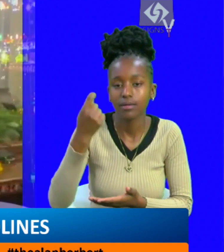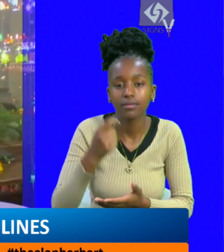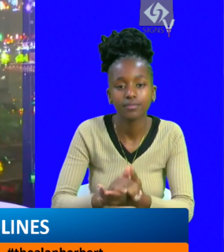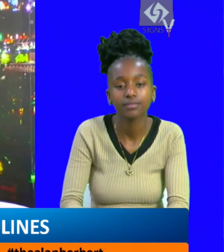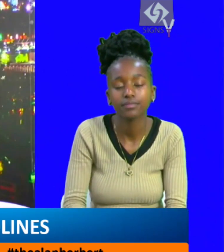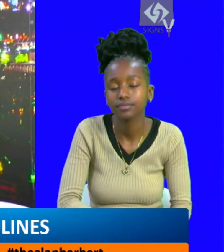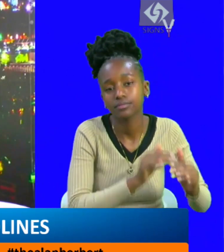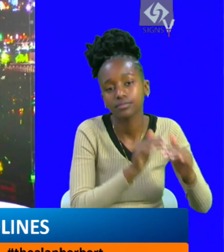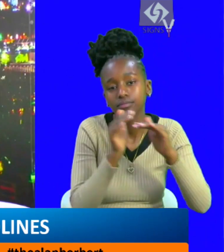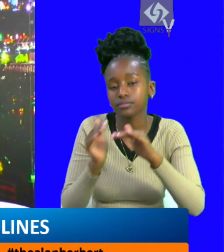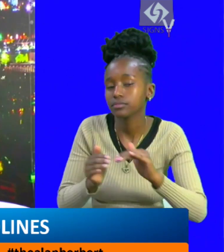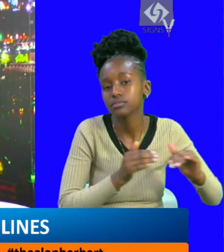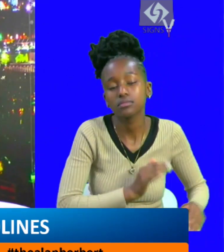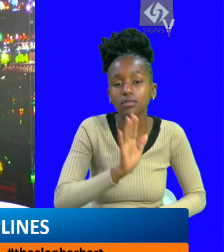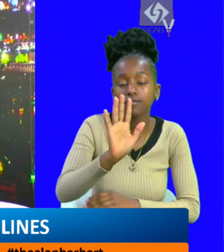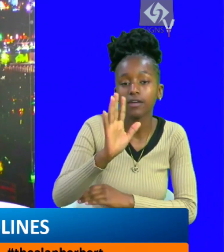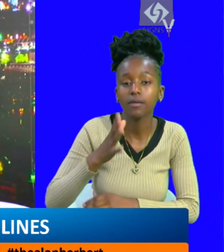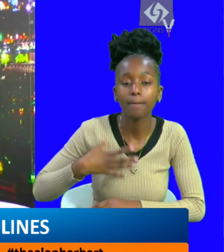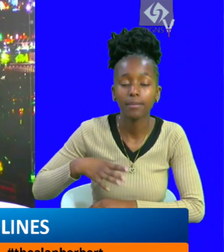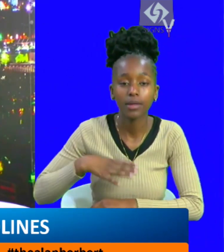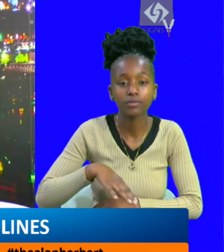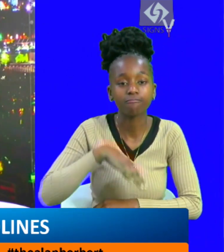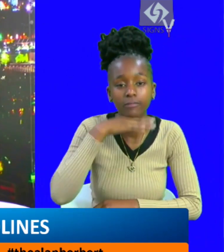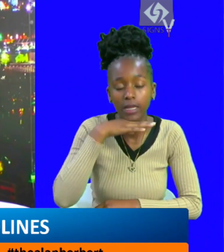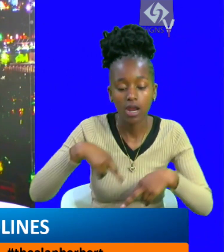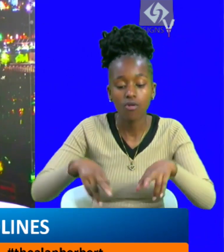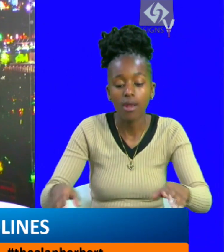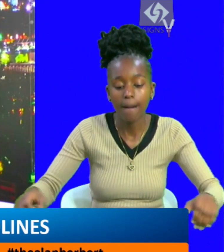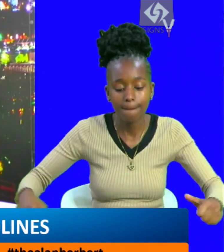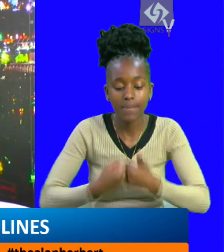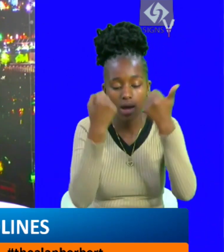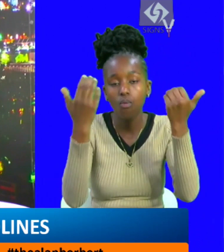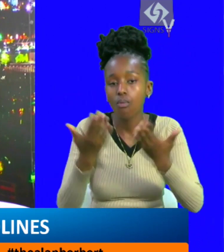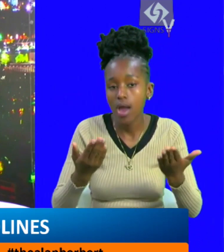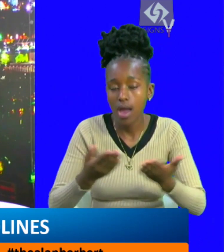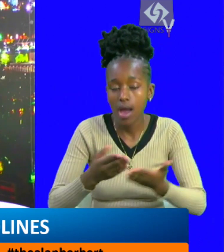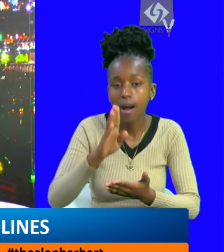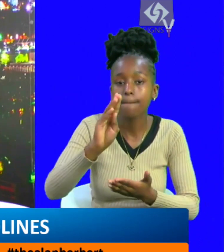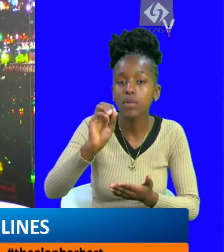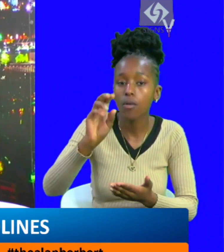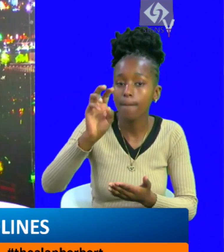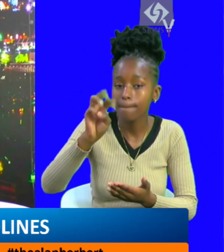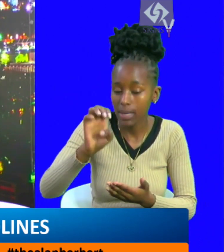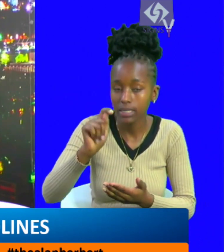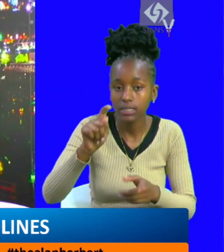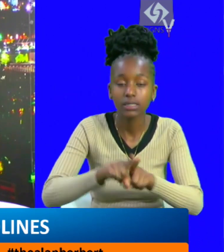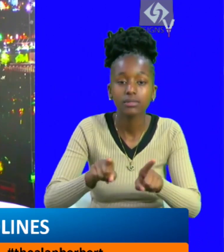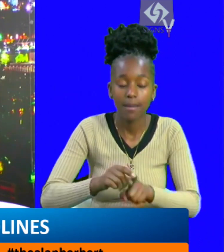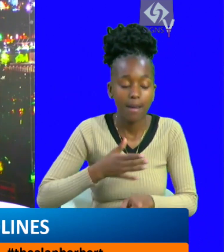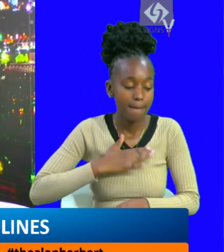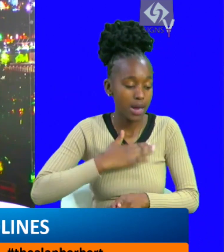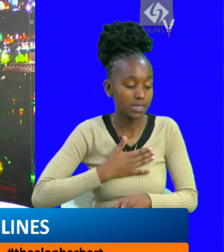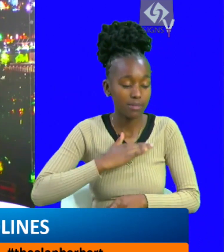Kenya is home to the earliest remains of man, as science has proved.